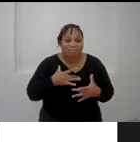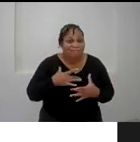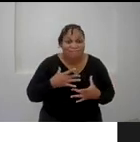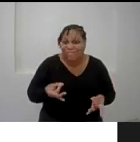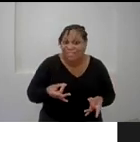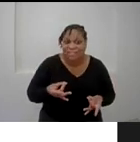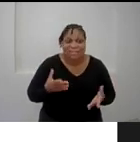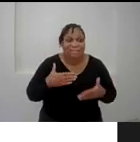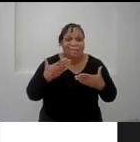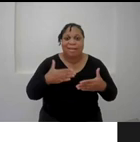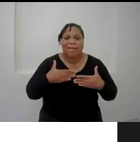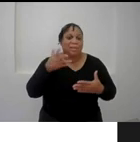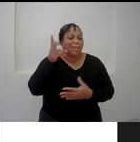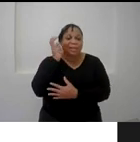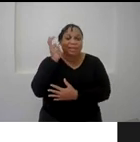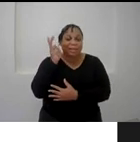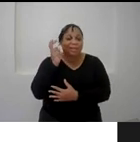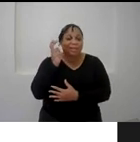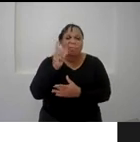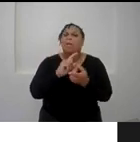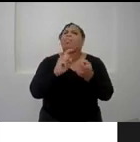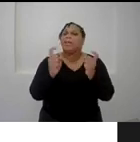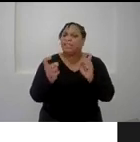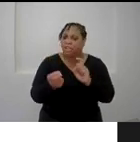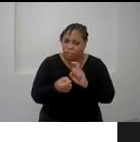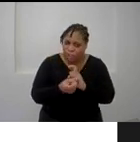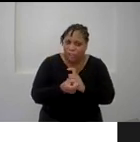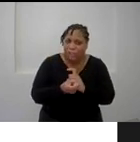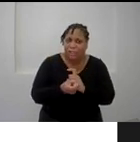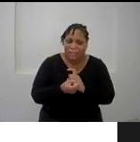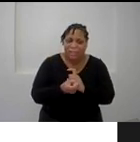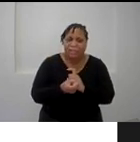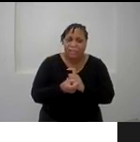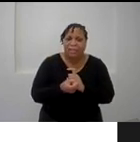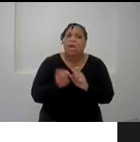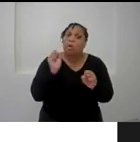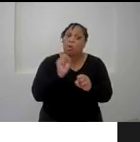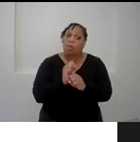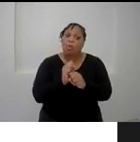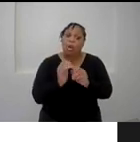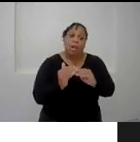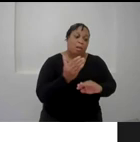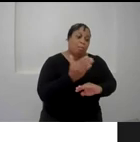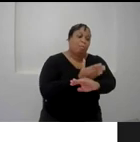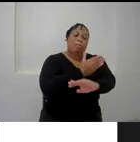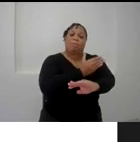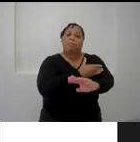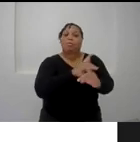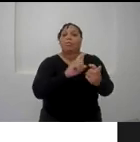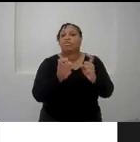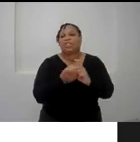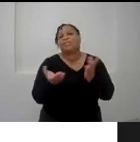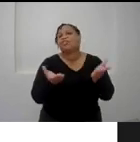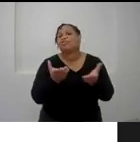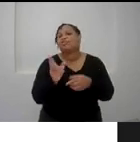glad to hear about the change in, are working toward the change in the word service users